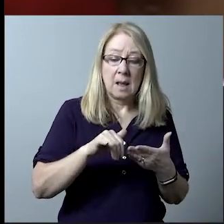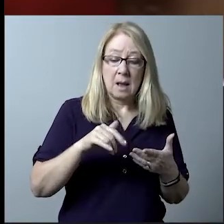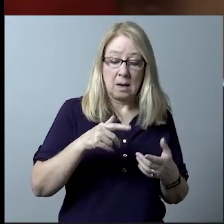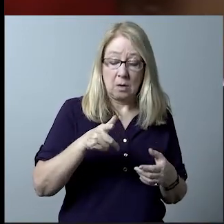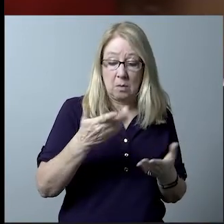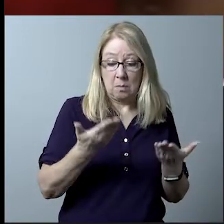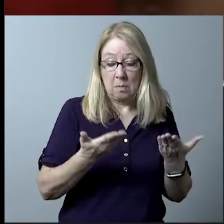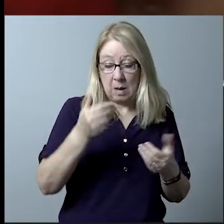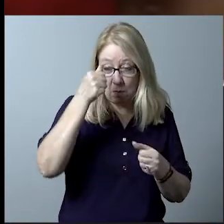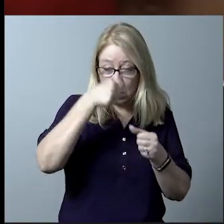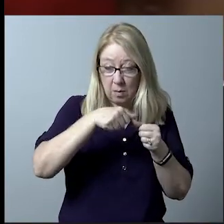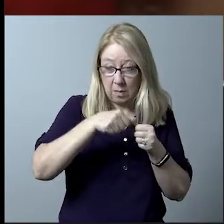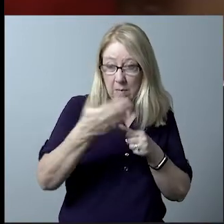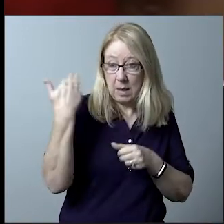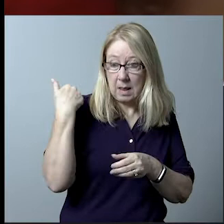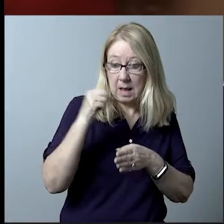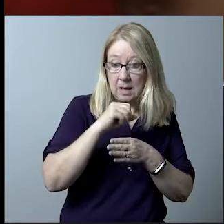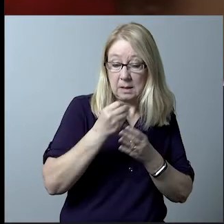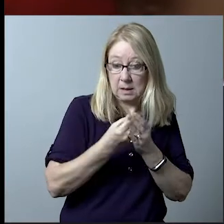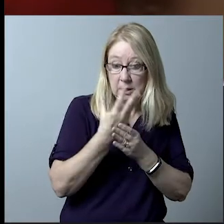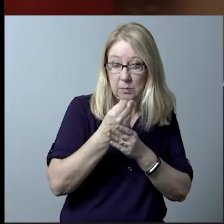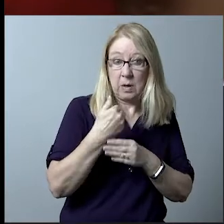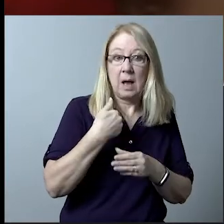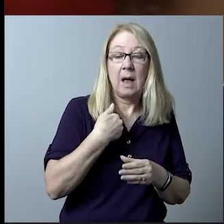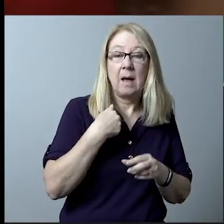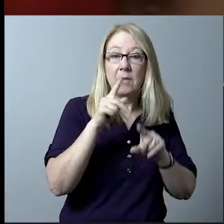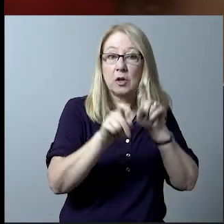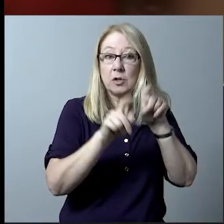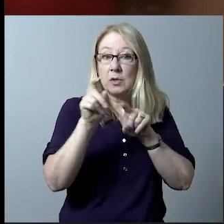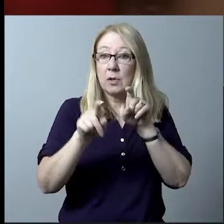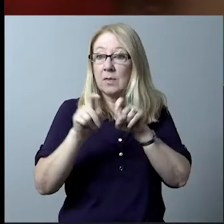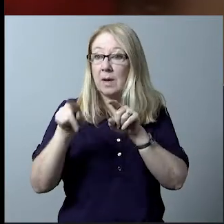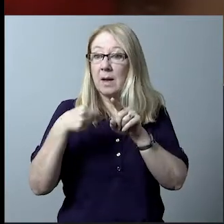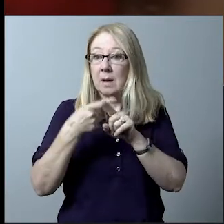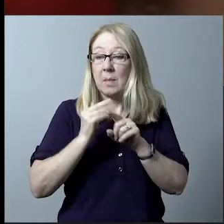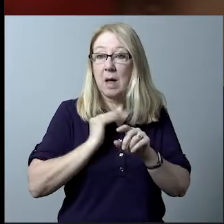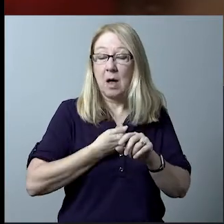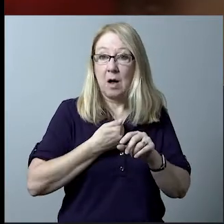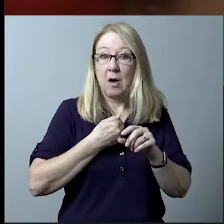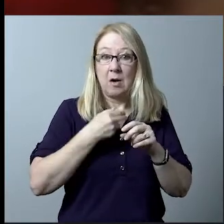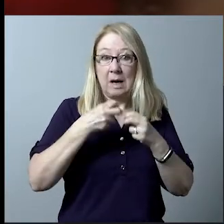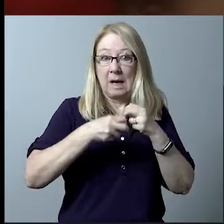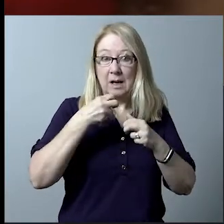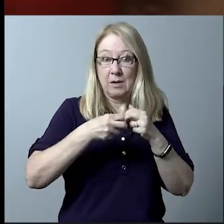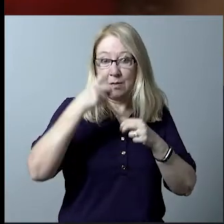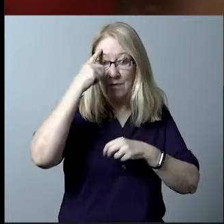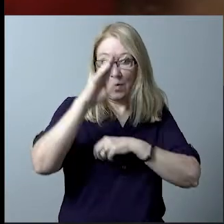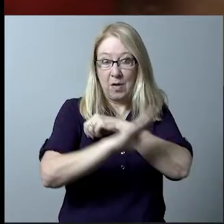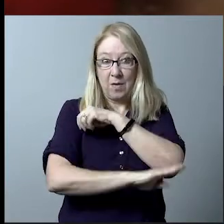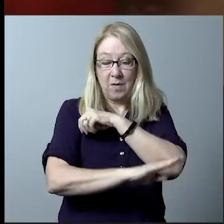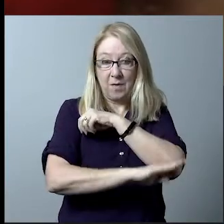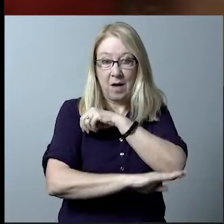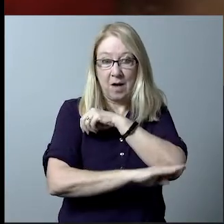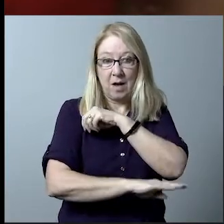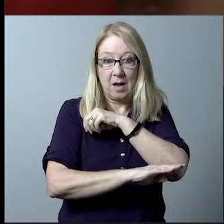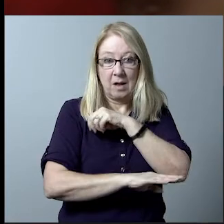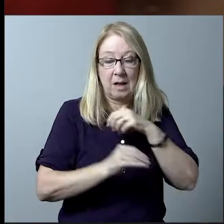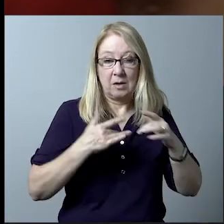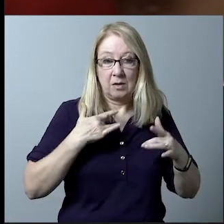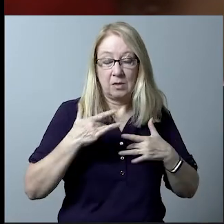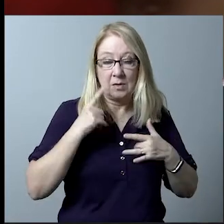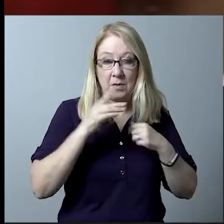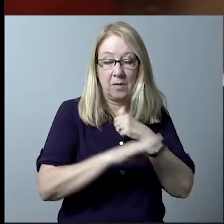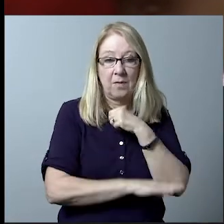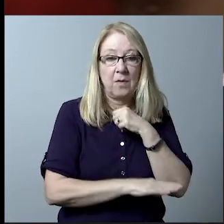the things I want to mention is that you probably remember that last spring we had a faculty survey about the issues the faculties were foreseeing for the